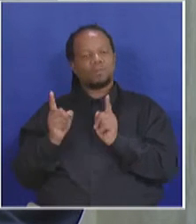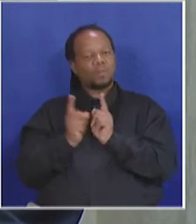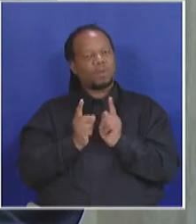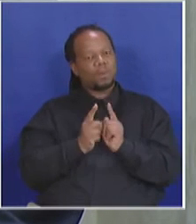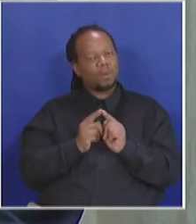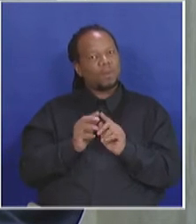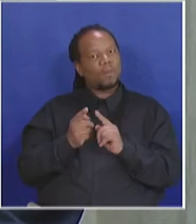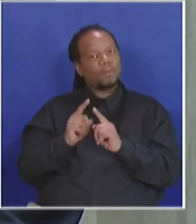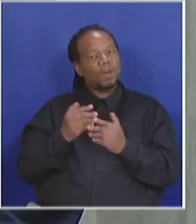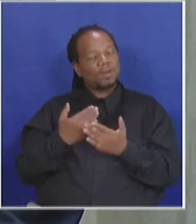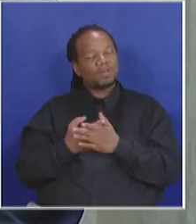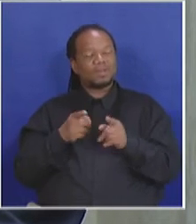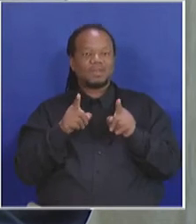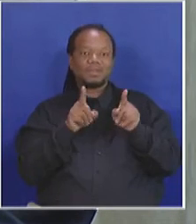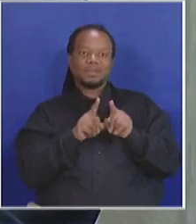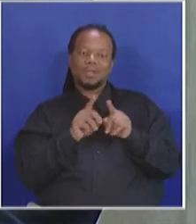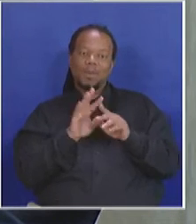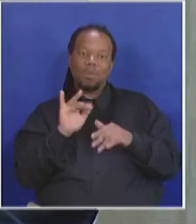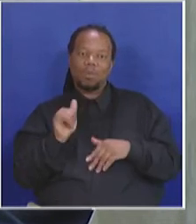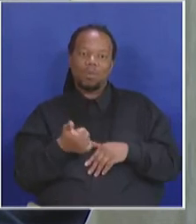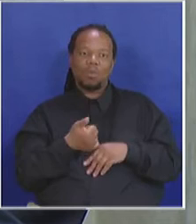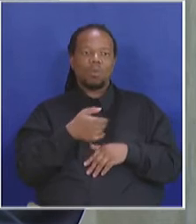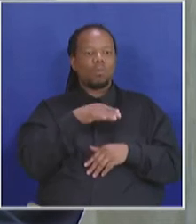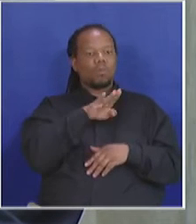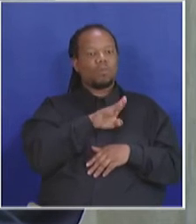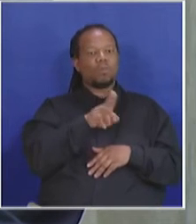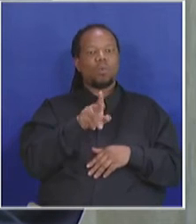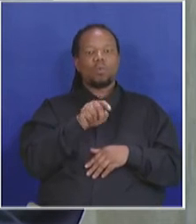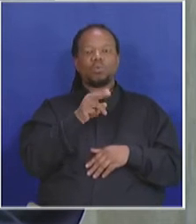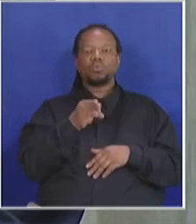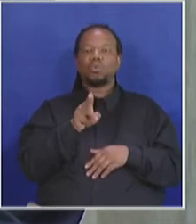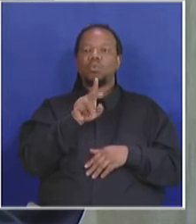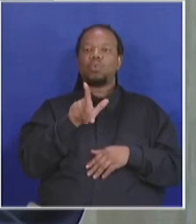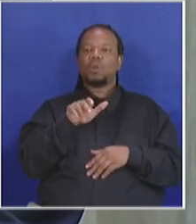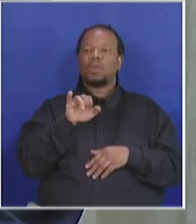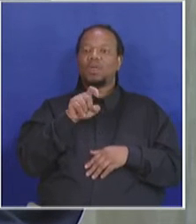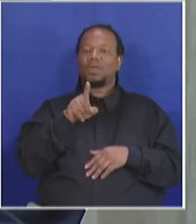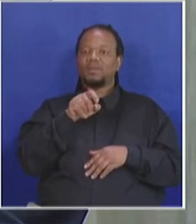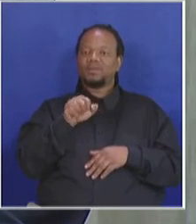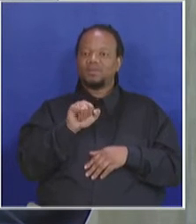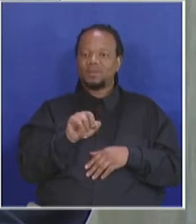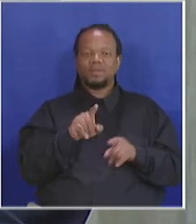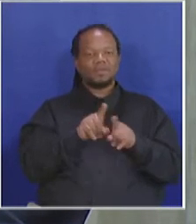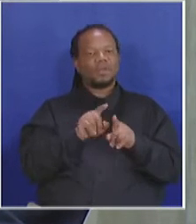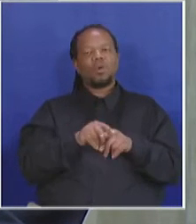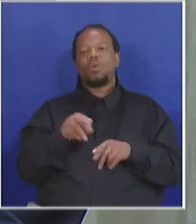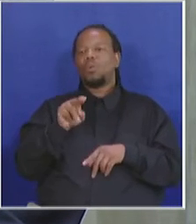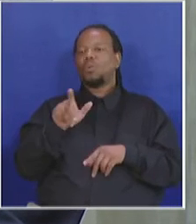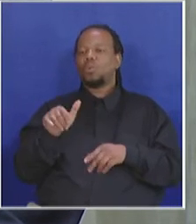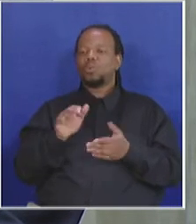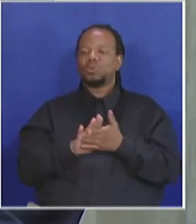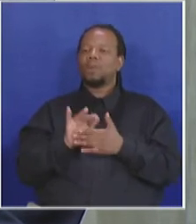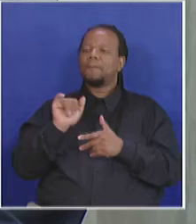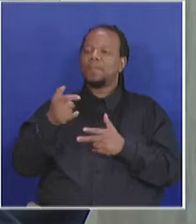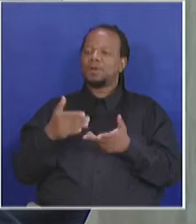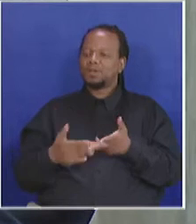copycat of what Umntwana kaPhindangene did when he started townships with the erstwhile KwaZulu government in townships like Ulundi, Mandeni, Zakheni,